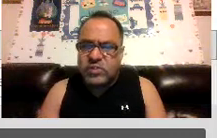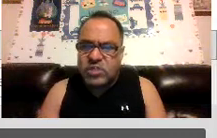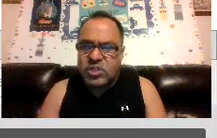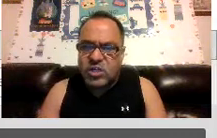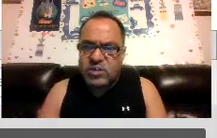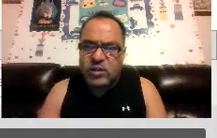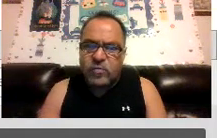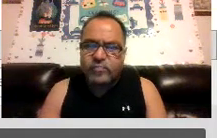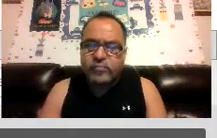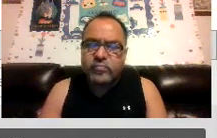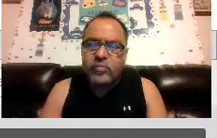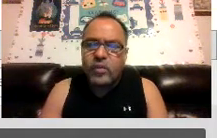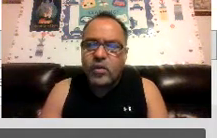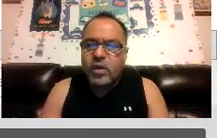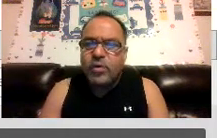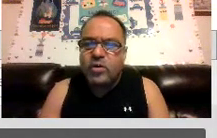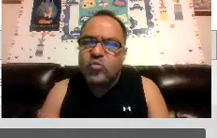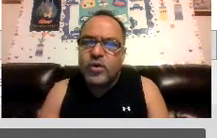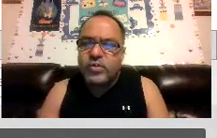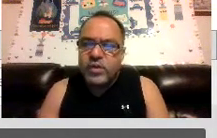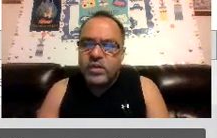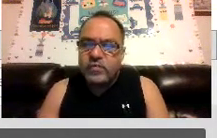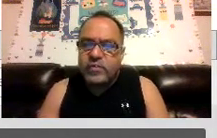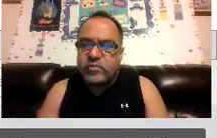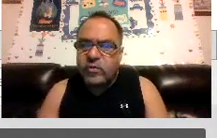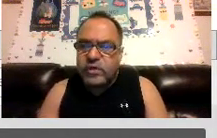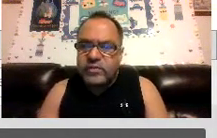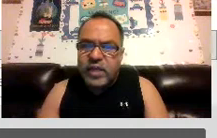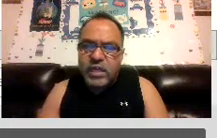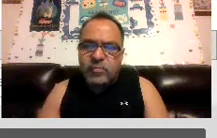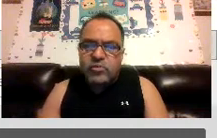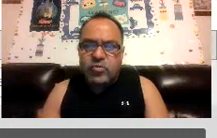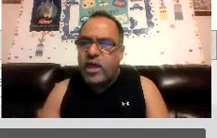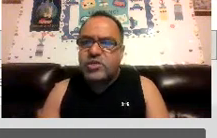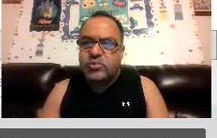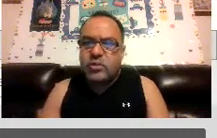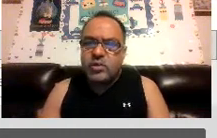of a seashell's echo. Paco wondered if his stone could take him